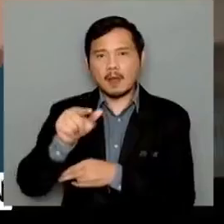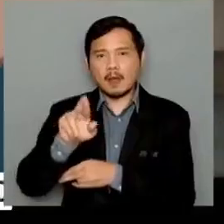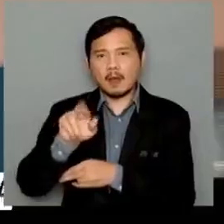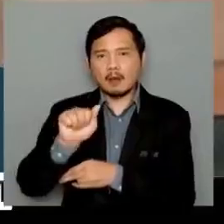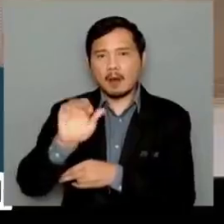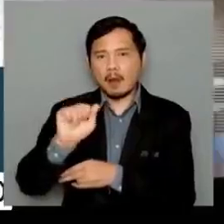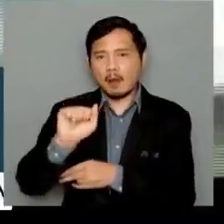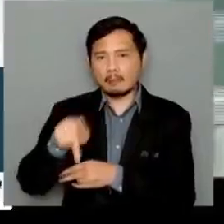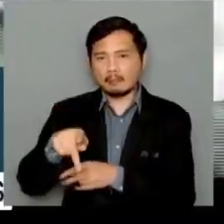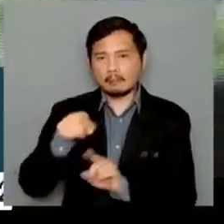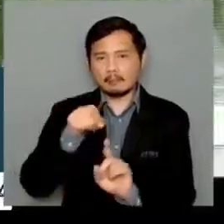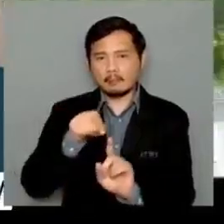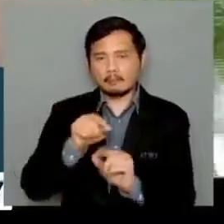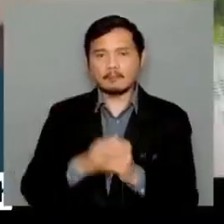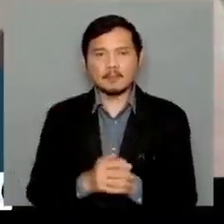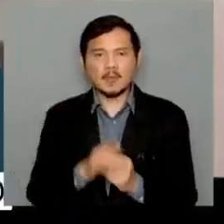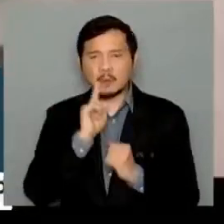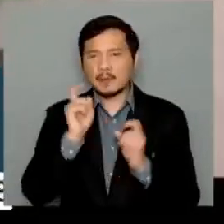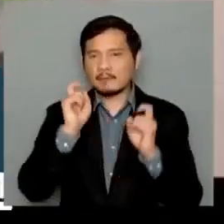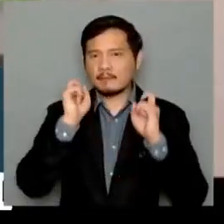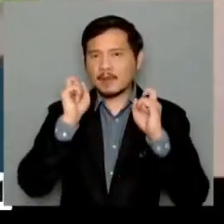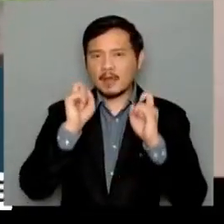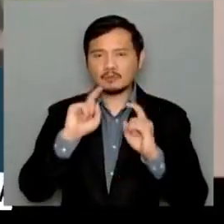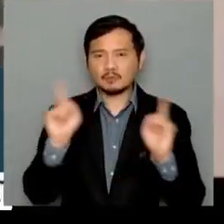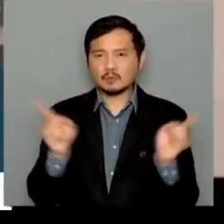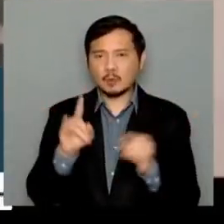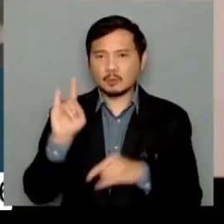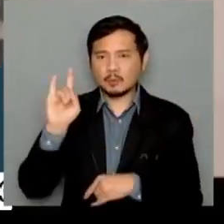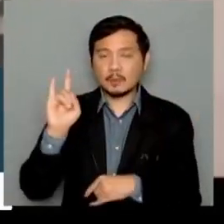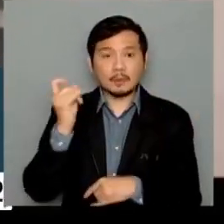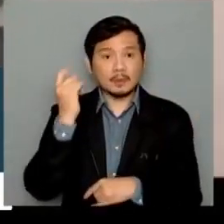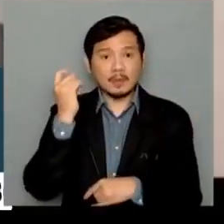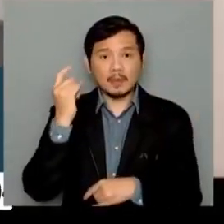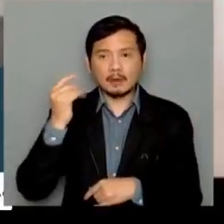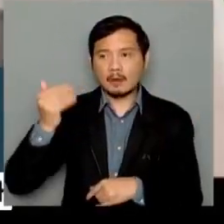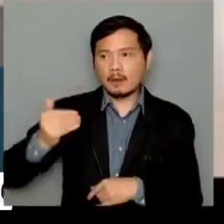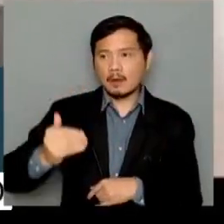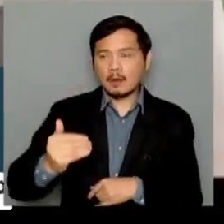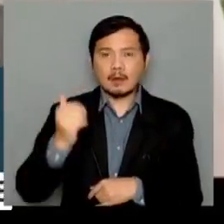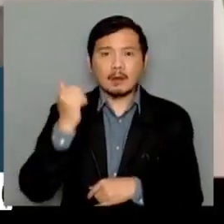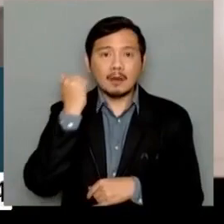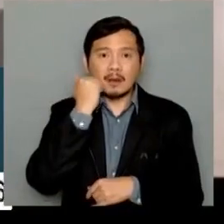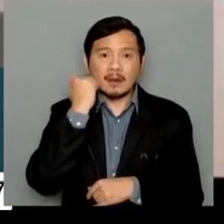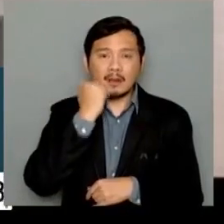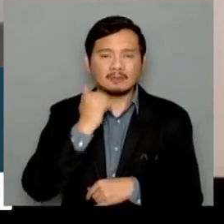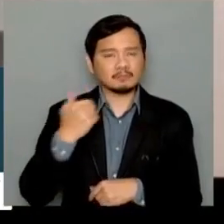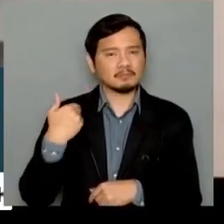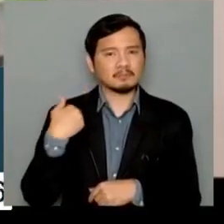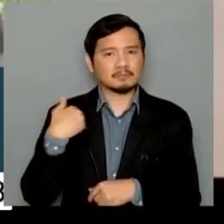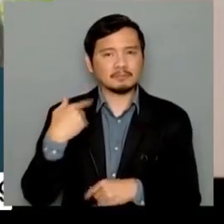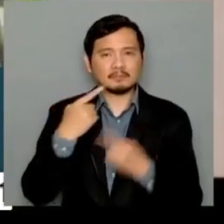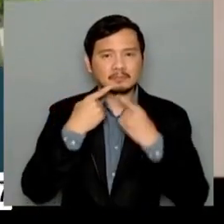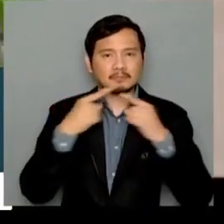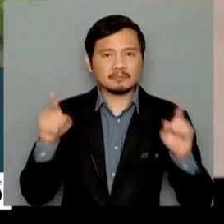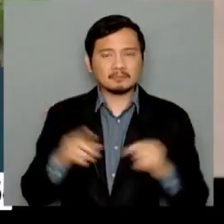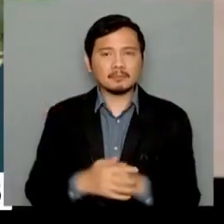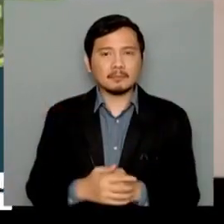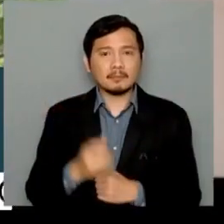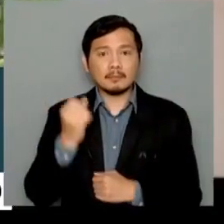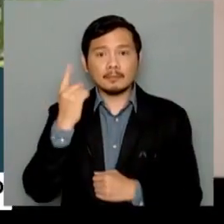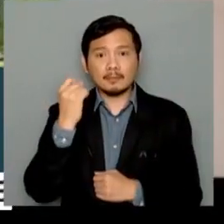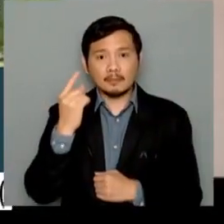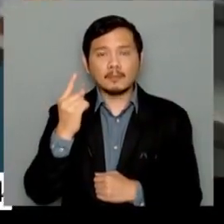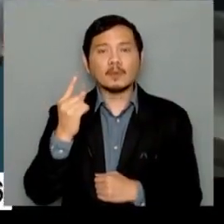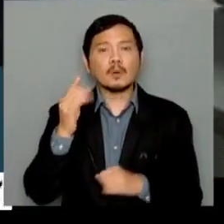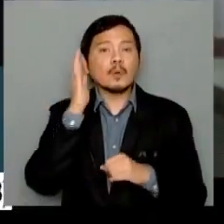press briefing. There will be no regular press briefing yet. And she said that this conference that will happen in